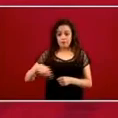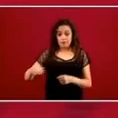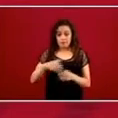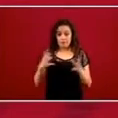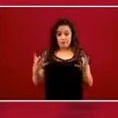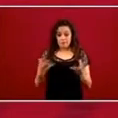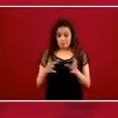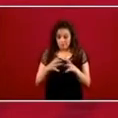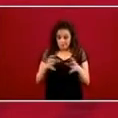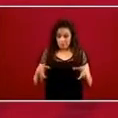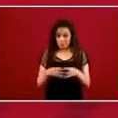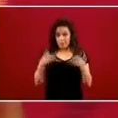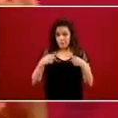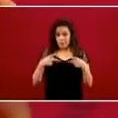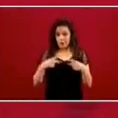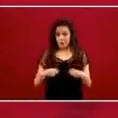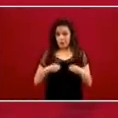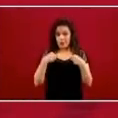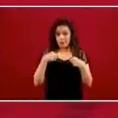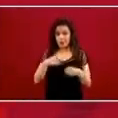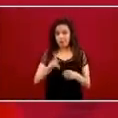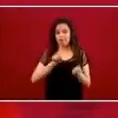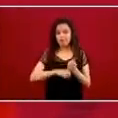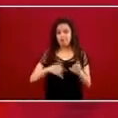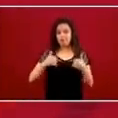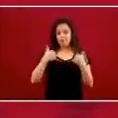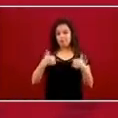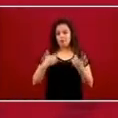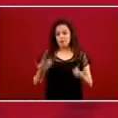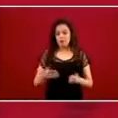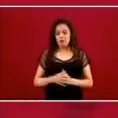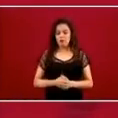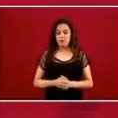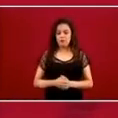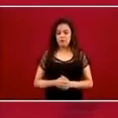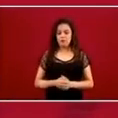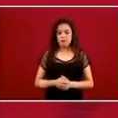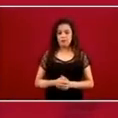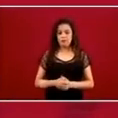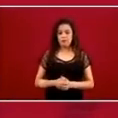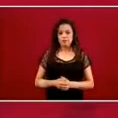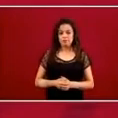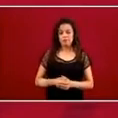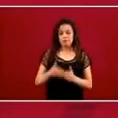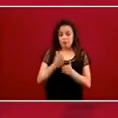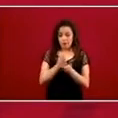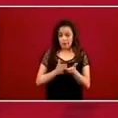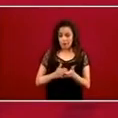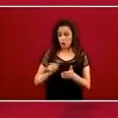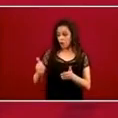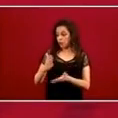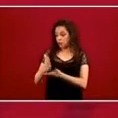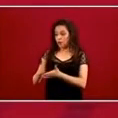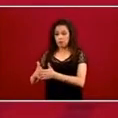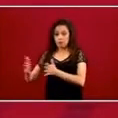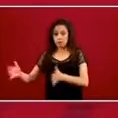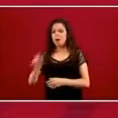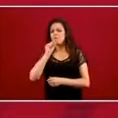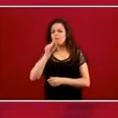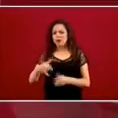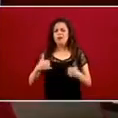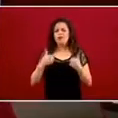have a younger population overall. Of course, when we're talking about half the population, it means that the other half is also